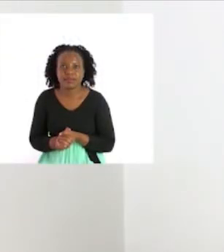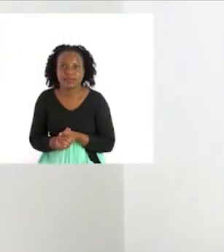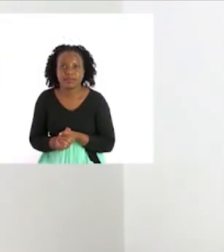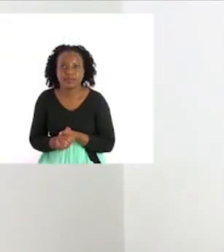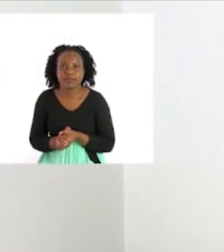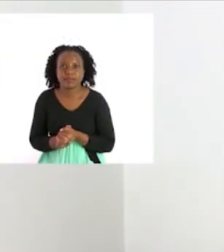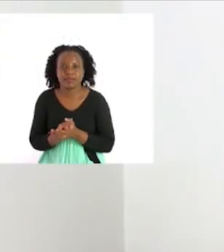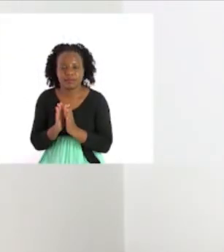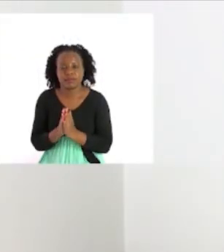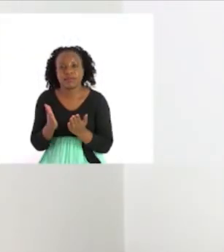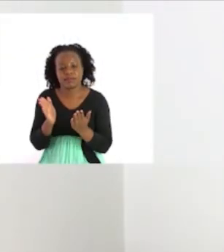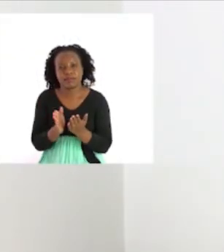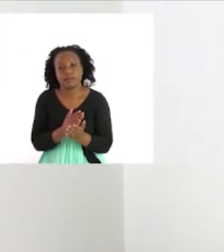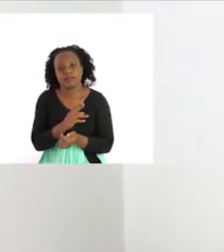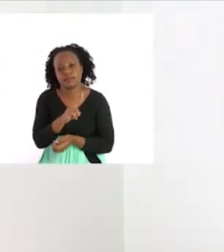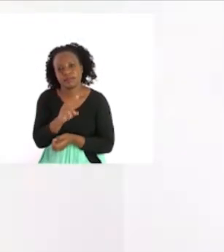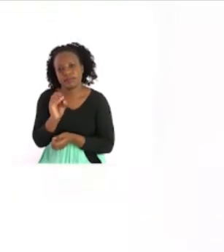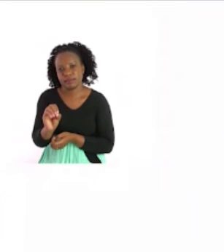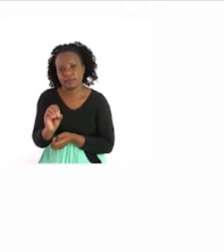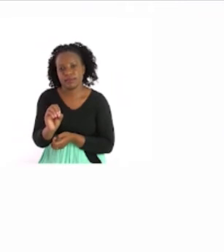On page 20,